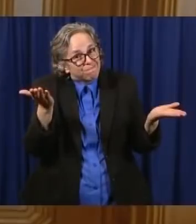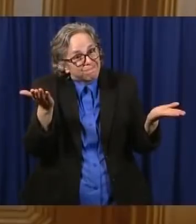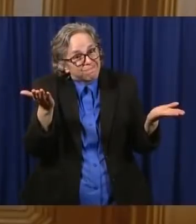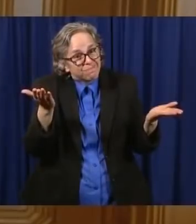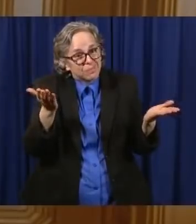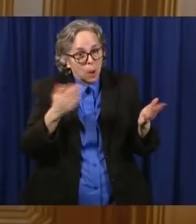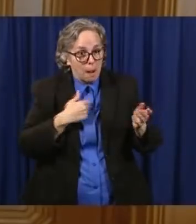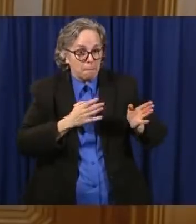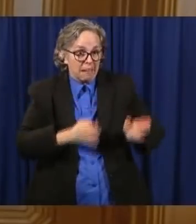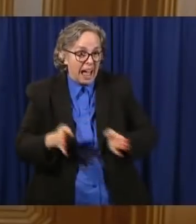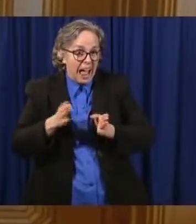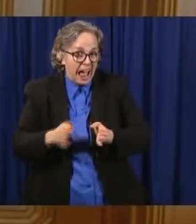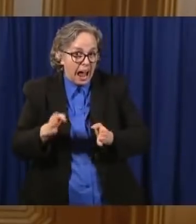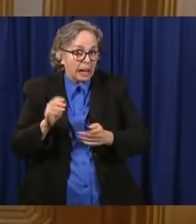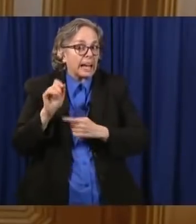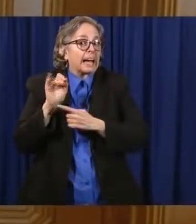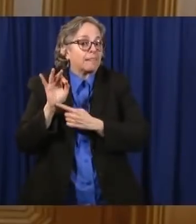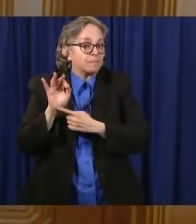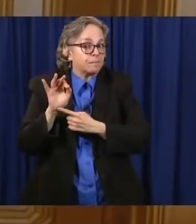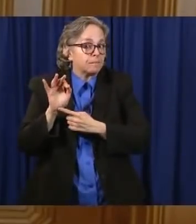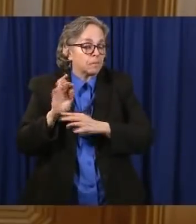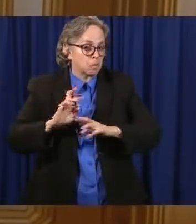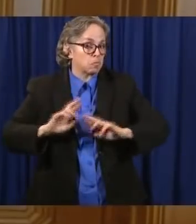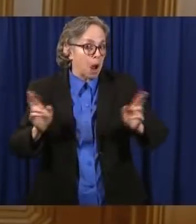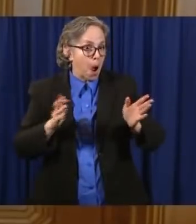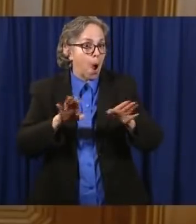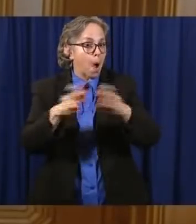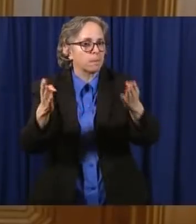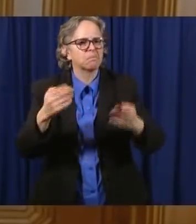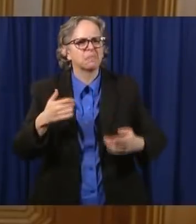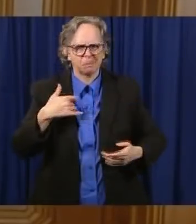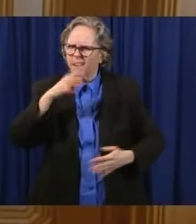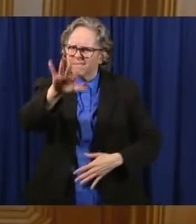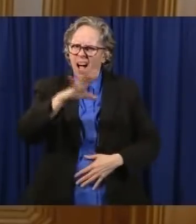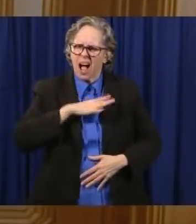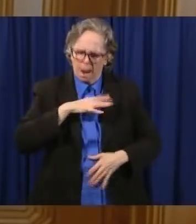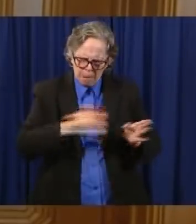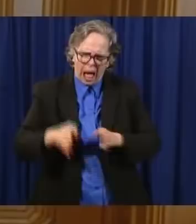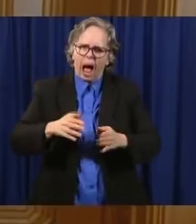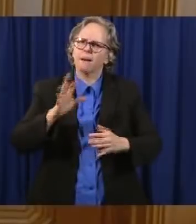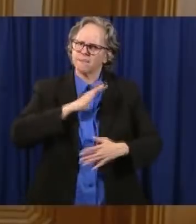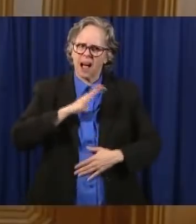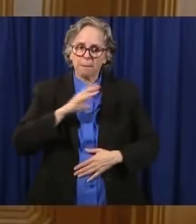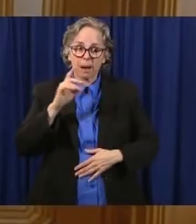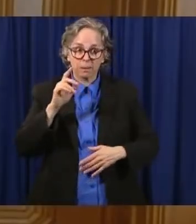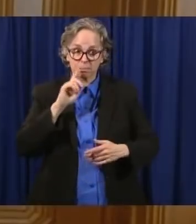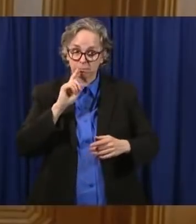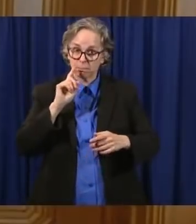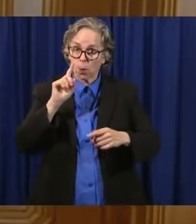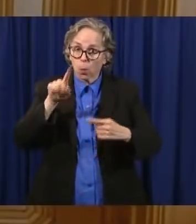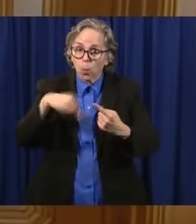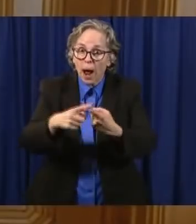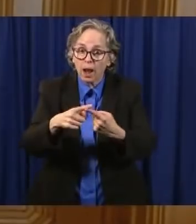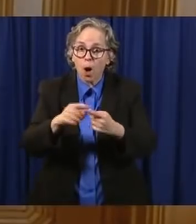do. We don't know, when we're going to be able to reopen.